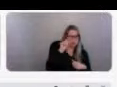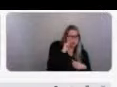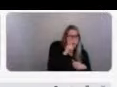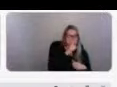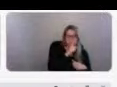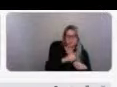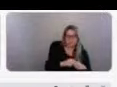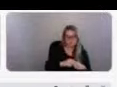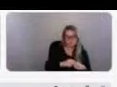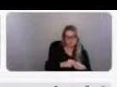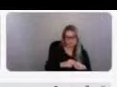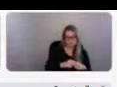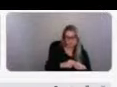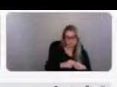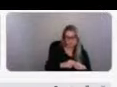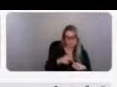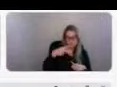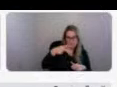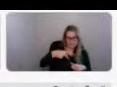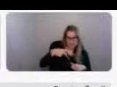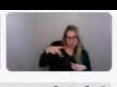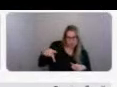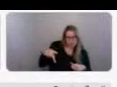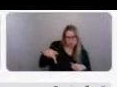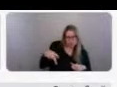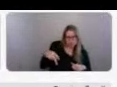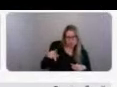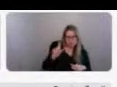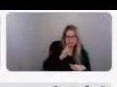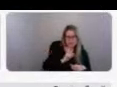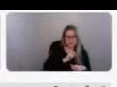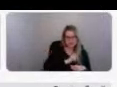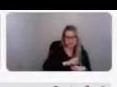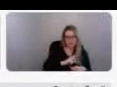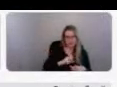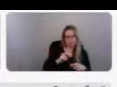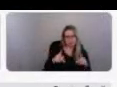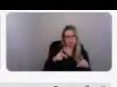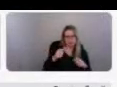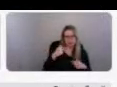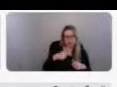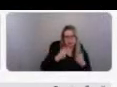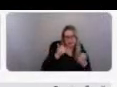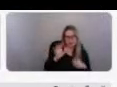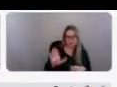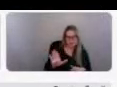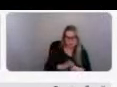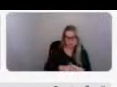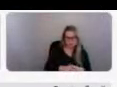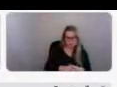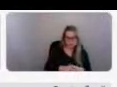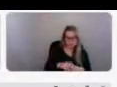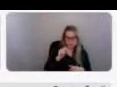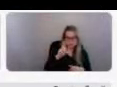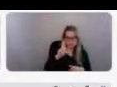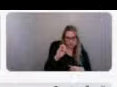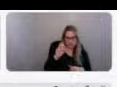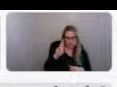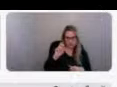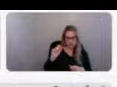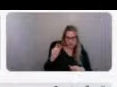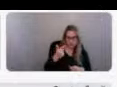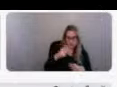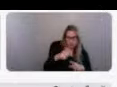peak which is mainly single residential it's a serb it's you know a suburb with all the unique